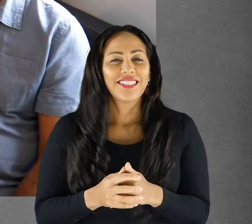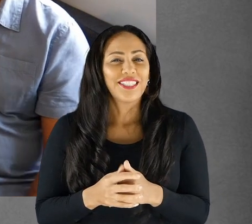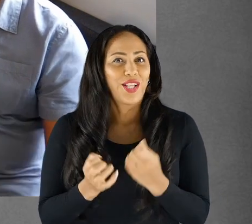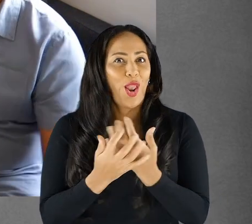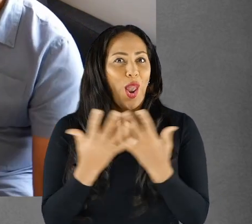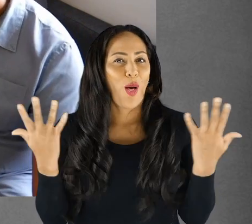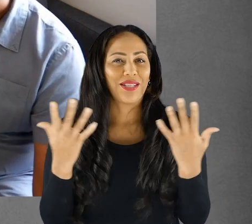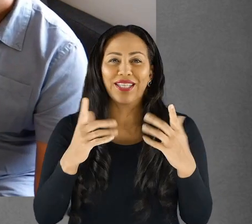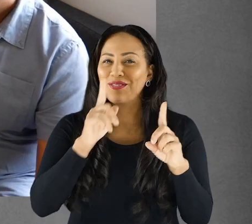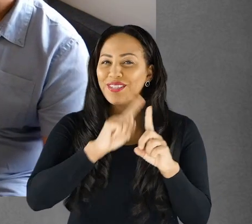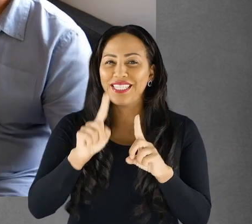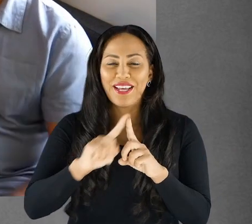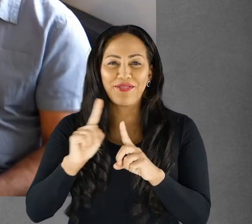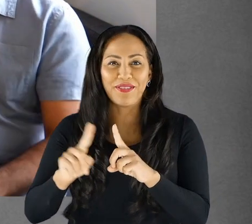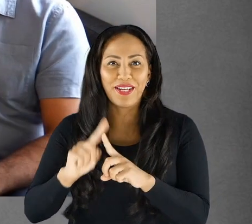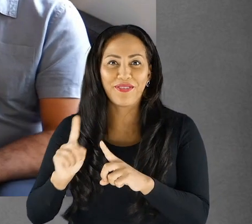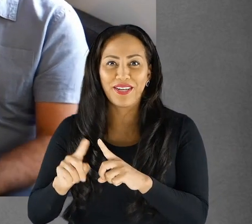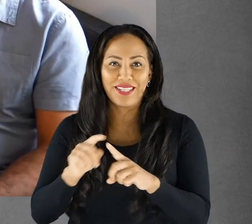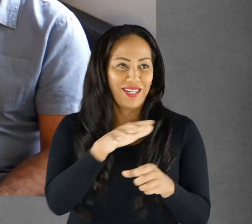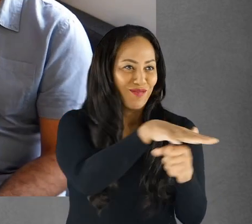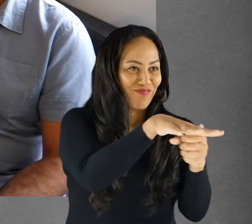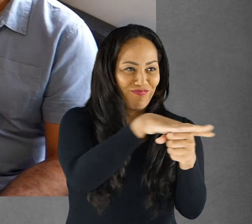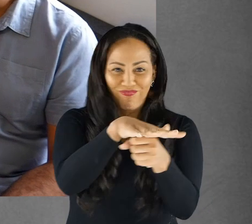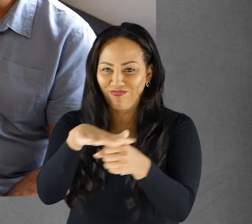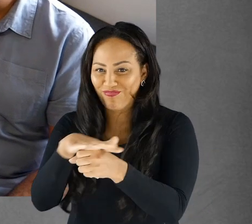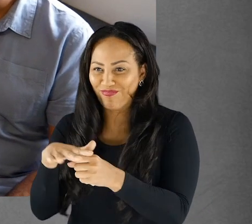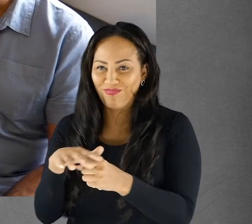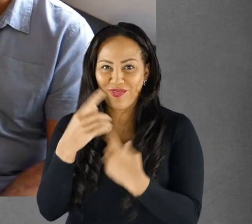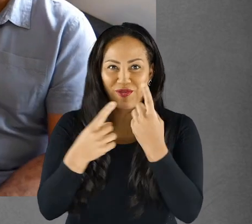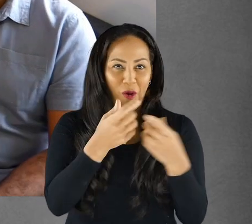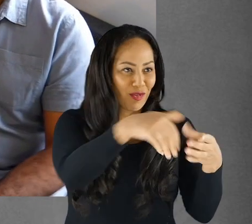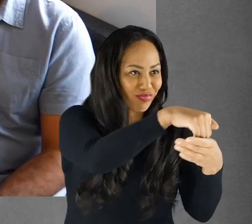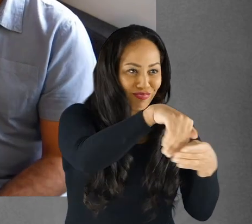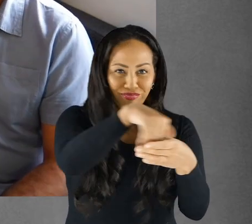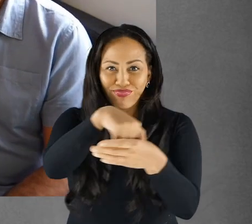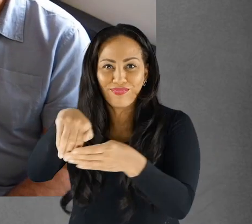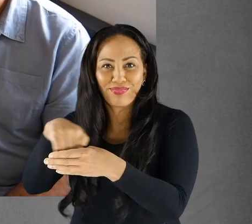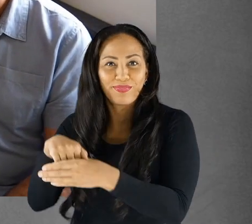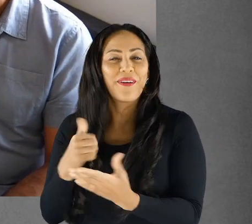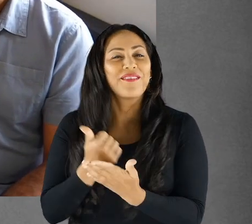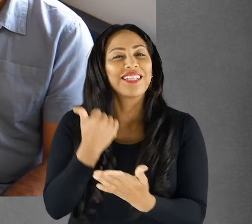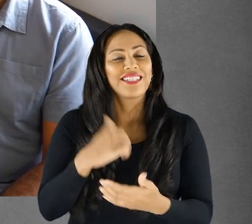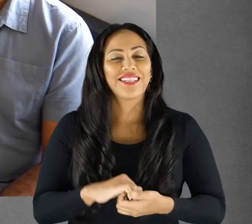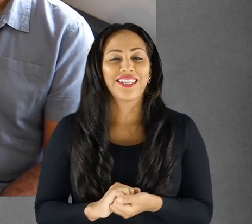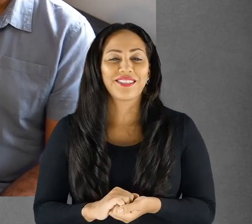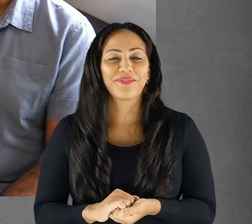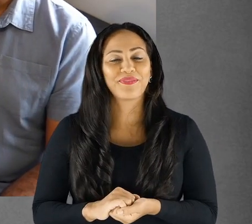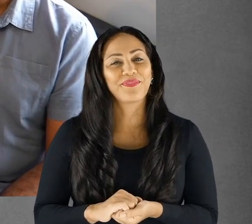of different pies and lots of fingers in lots of different pies as well. Fantastic.